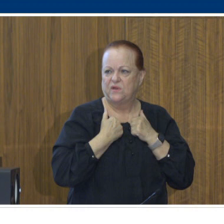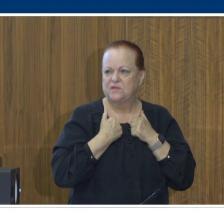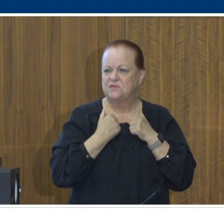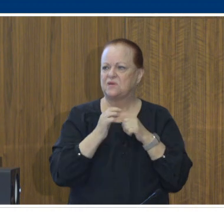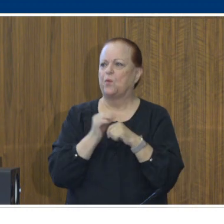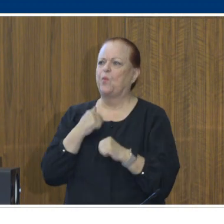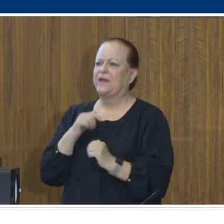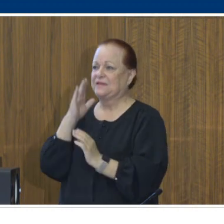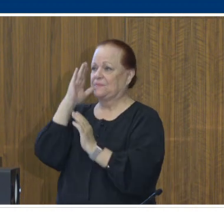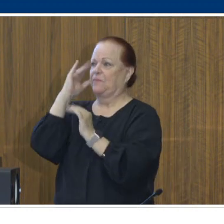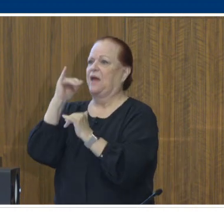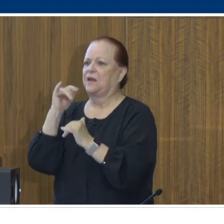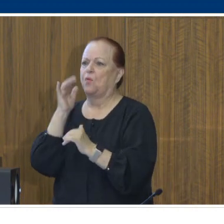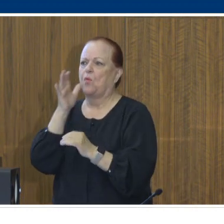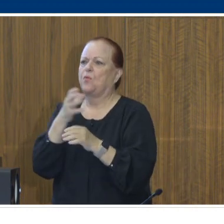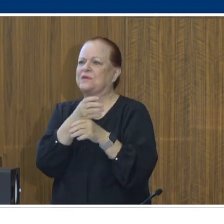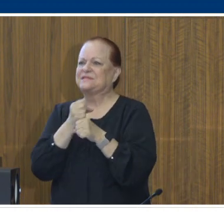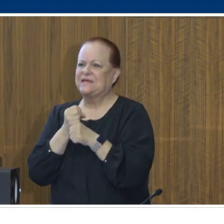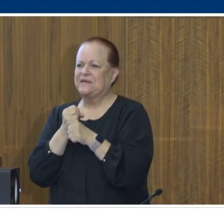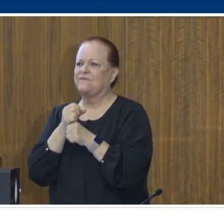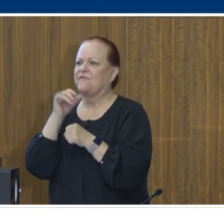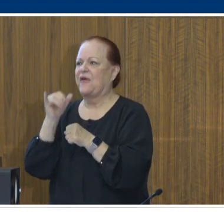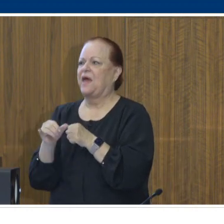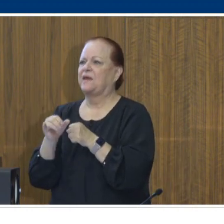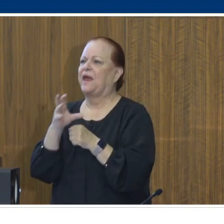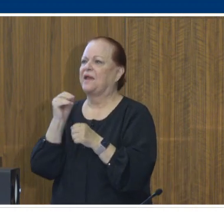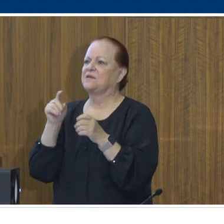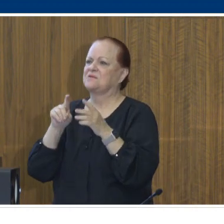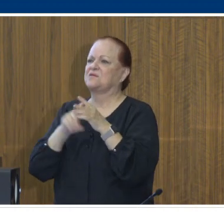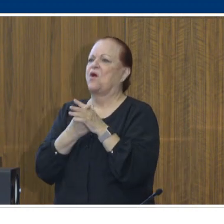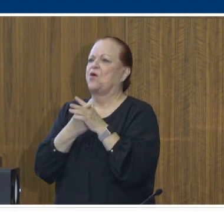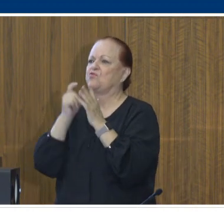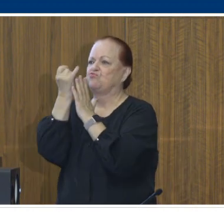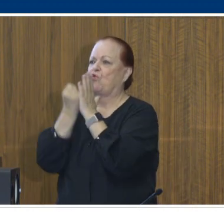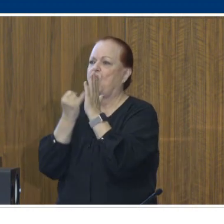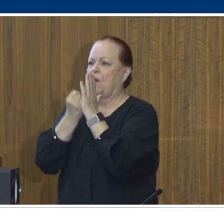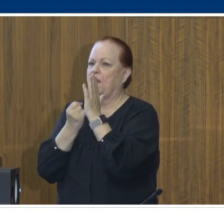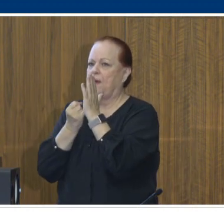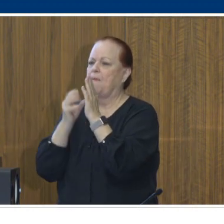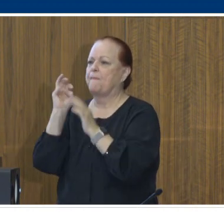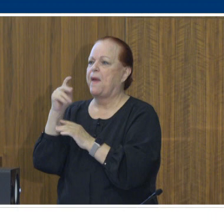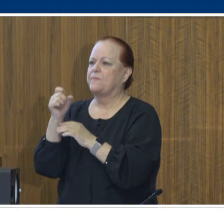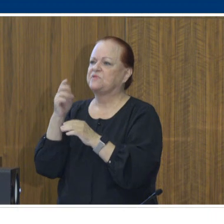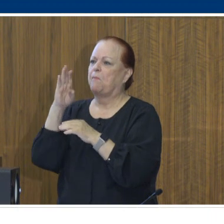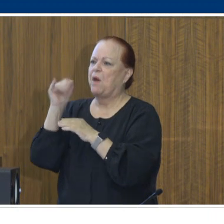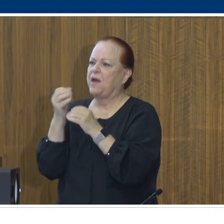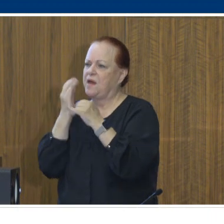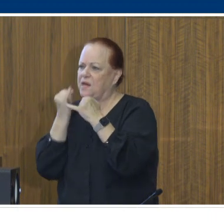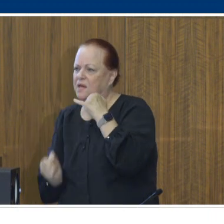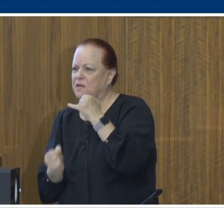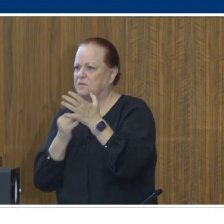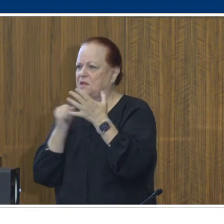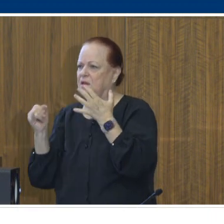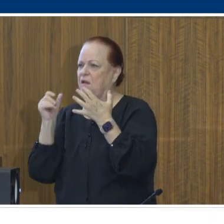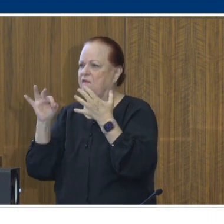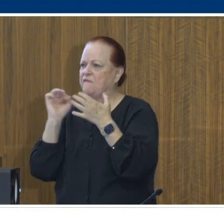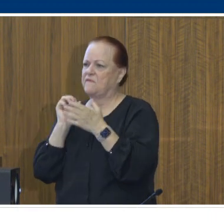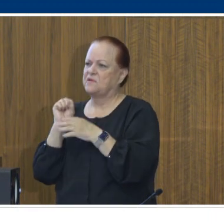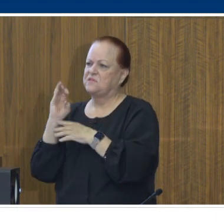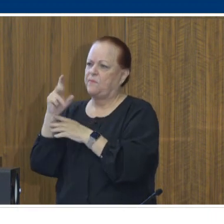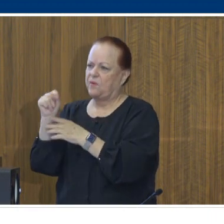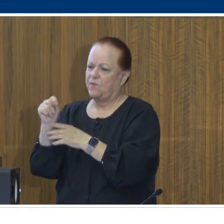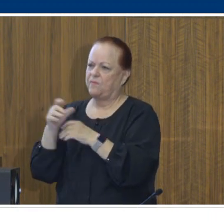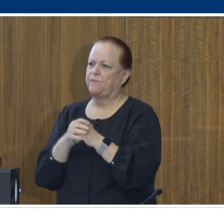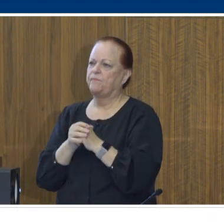received that we'll be able to use to begin drawing maps by the end of September. But the bottom line is that the